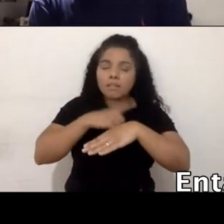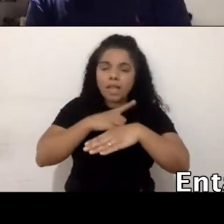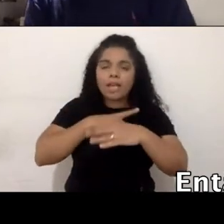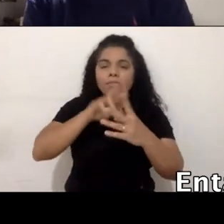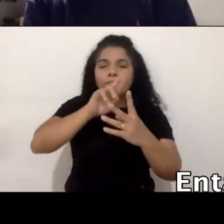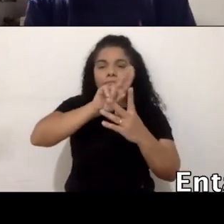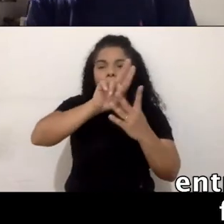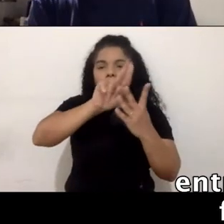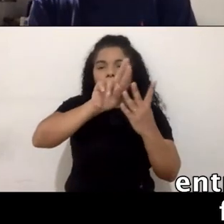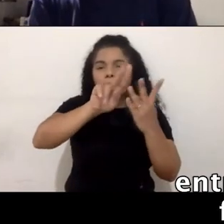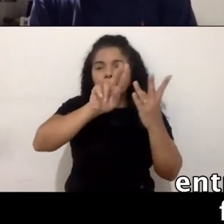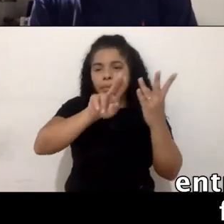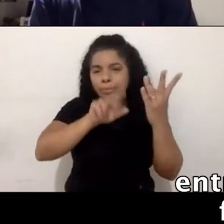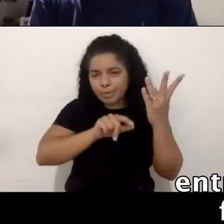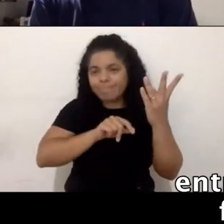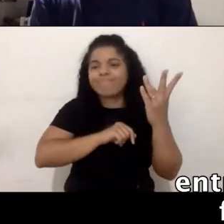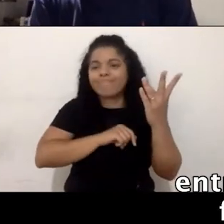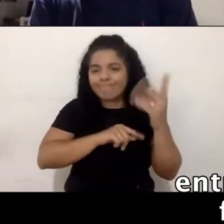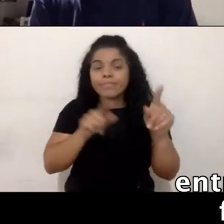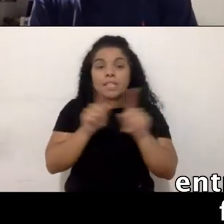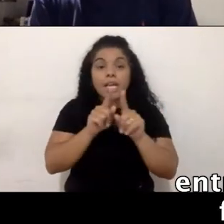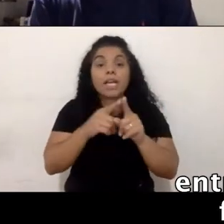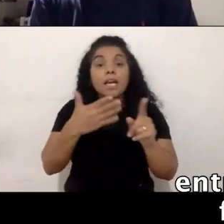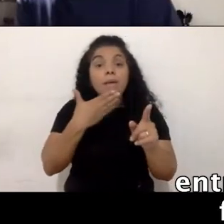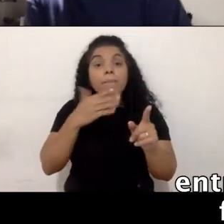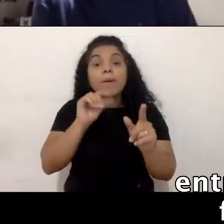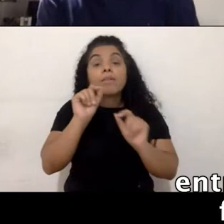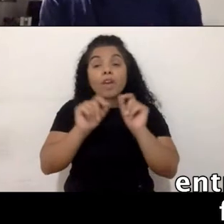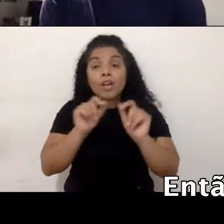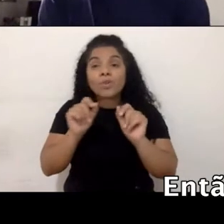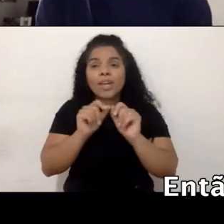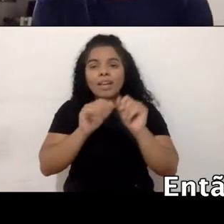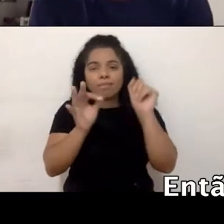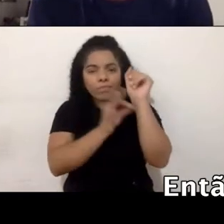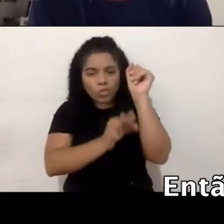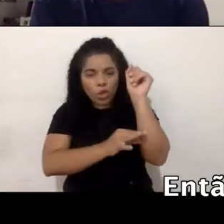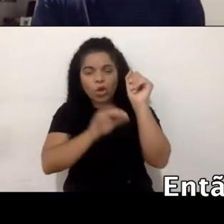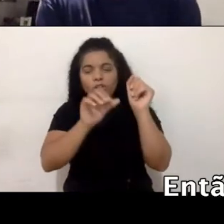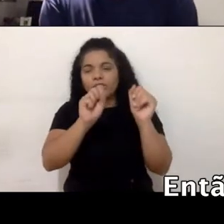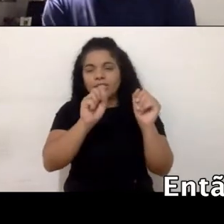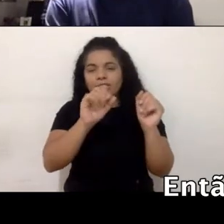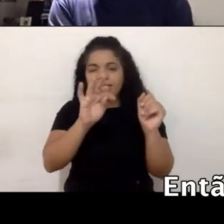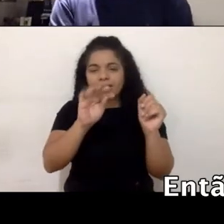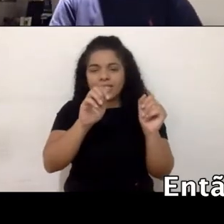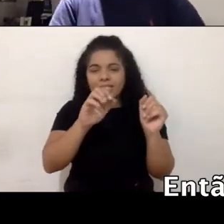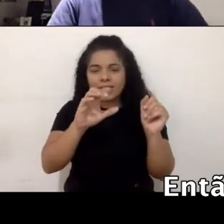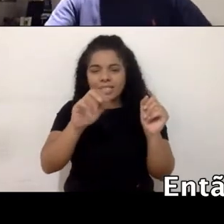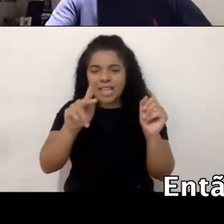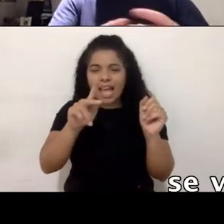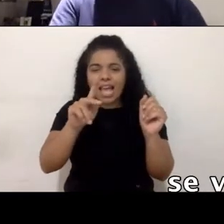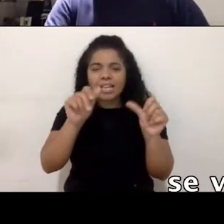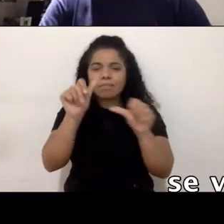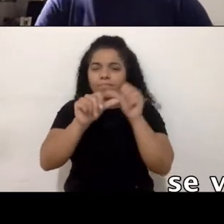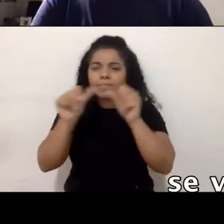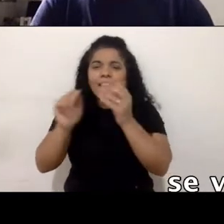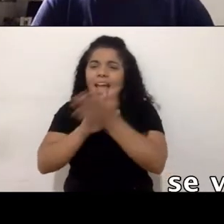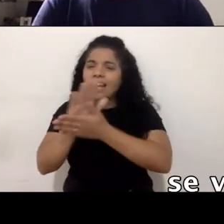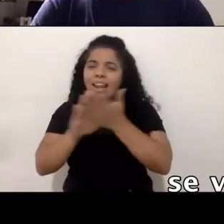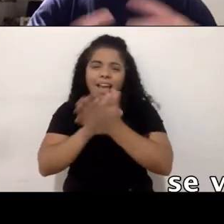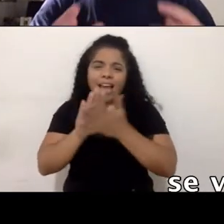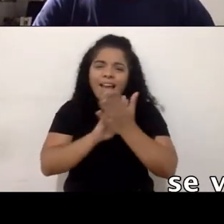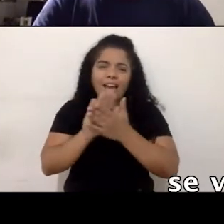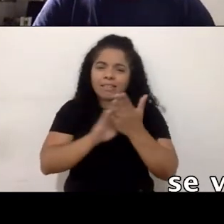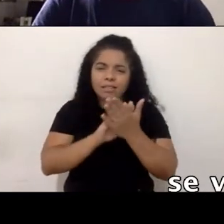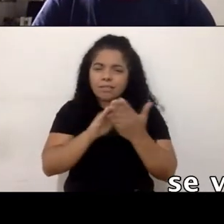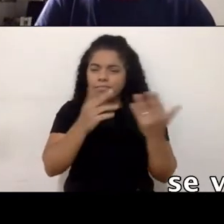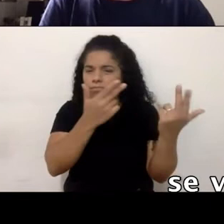unmodified stack code across the instances, just as we do with applications. So this is the idea that whatever the mechanism, whether you put it into an artifact or